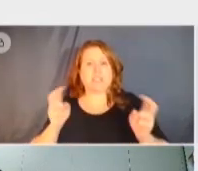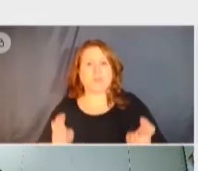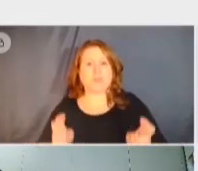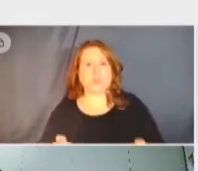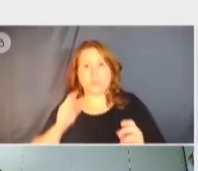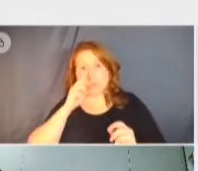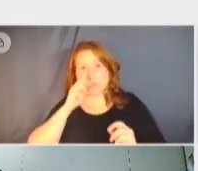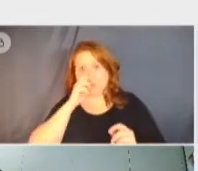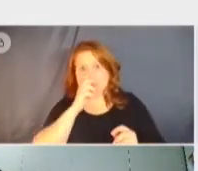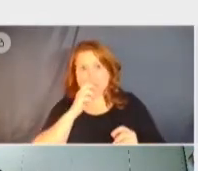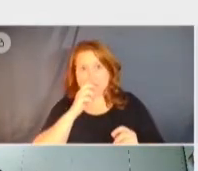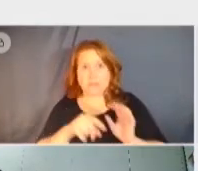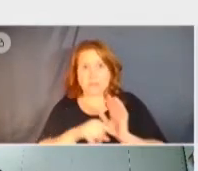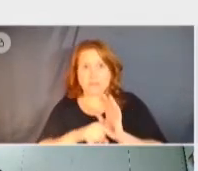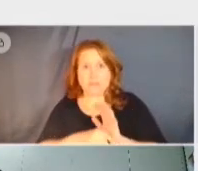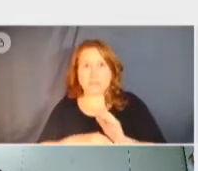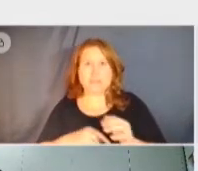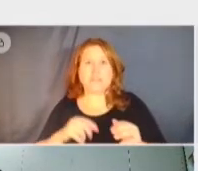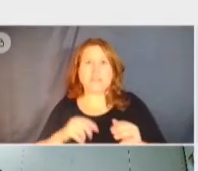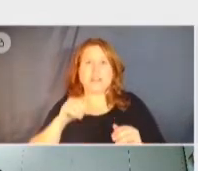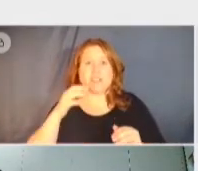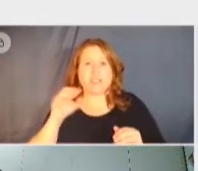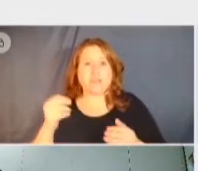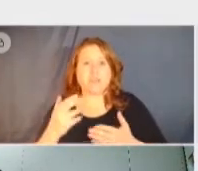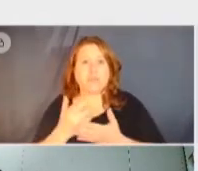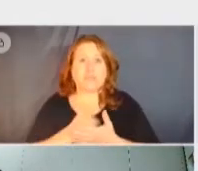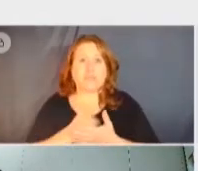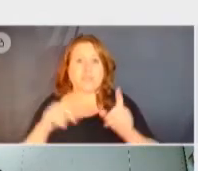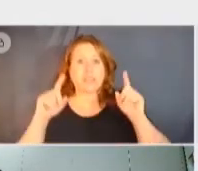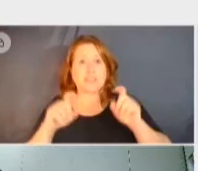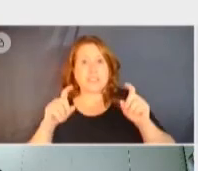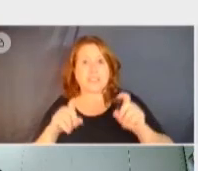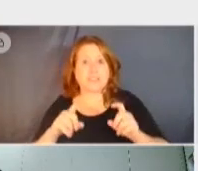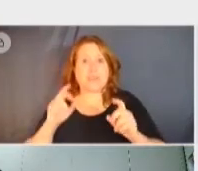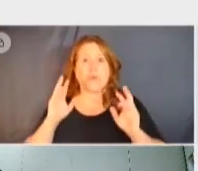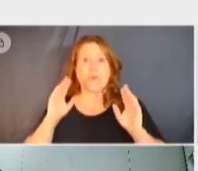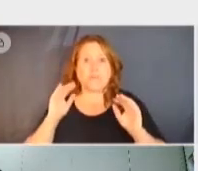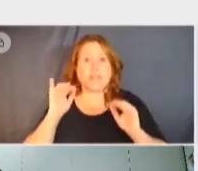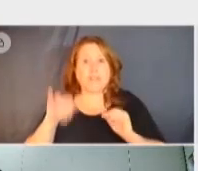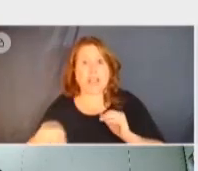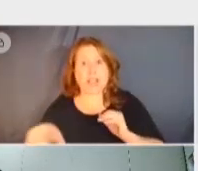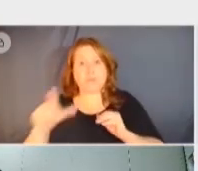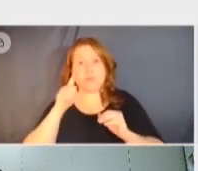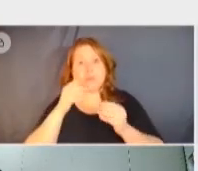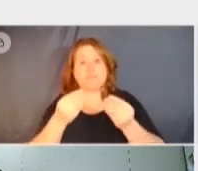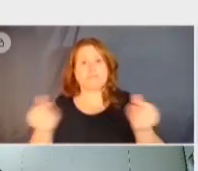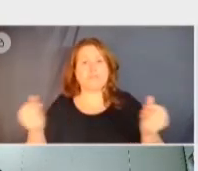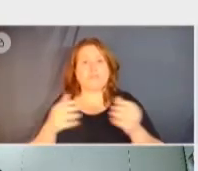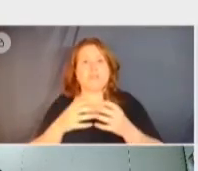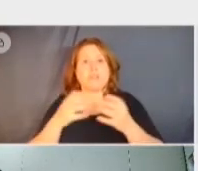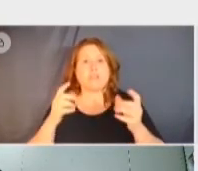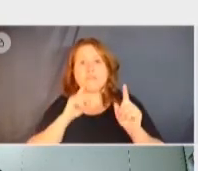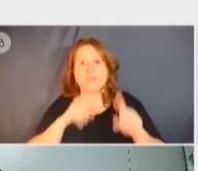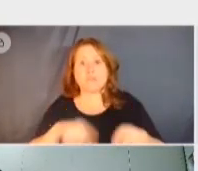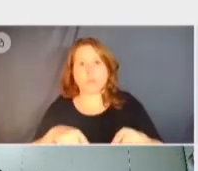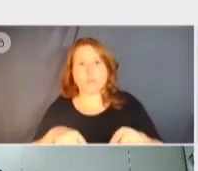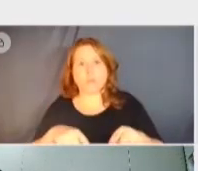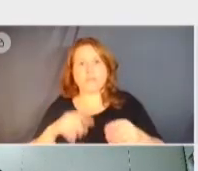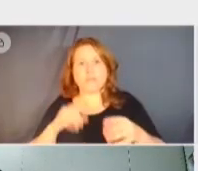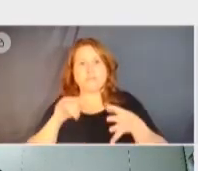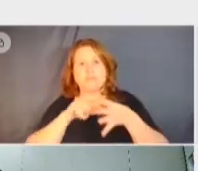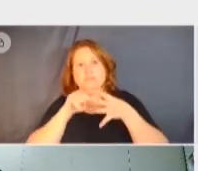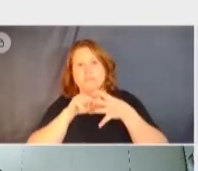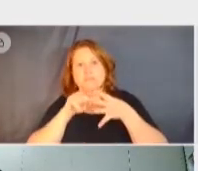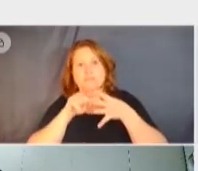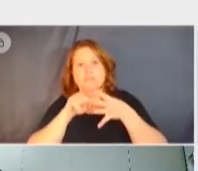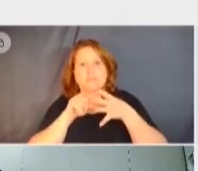them. We're targeting the first week of May to have the testing reports completed and available for you, with the expectation that action could